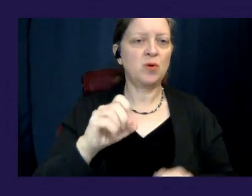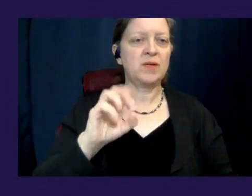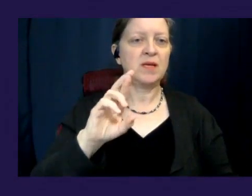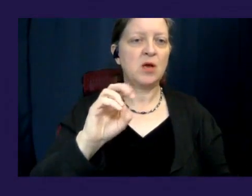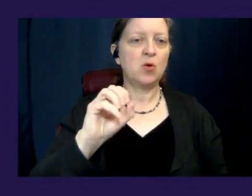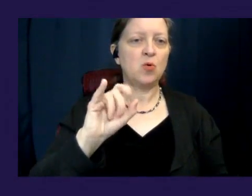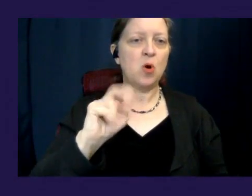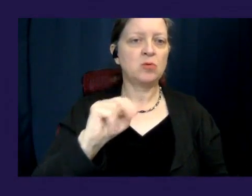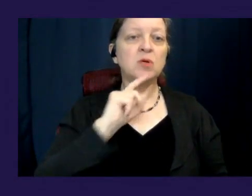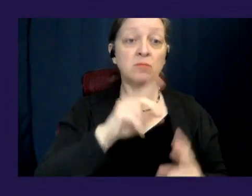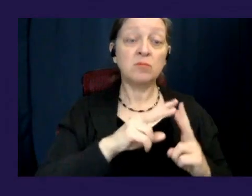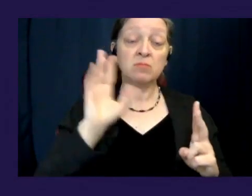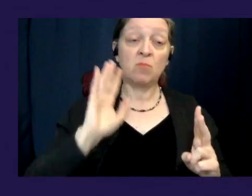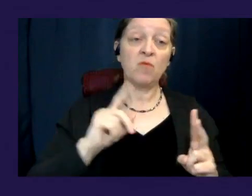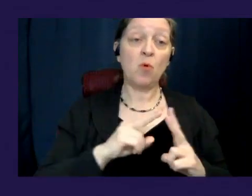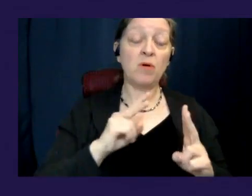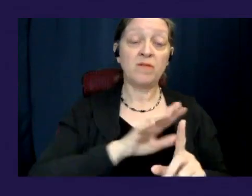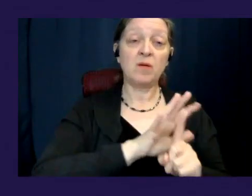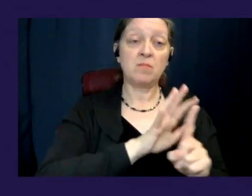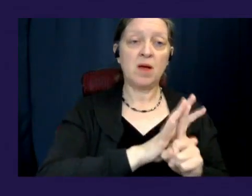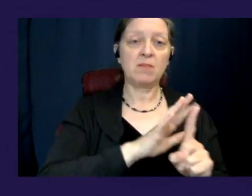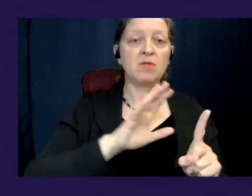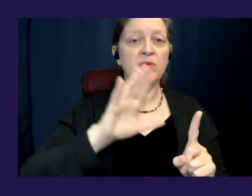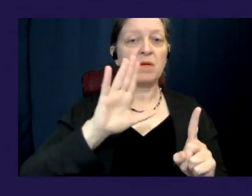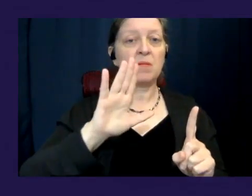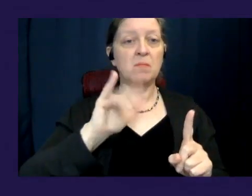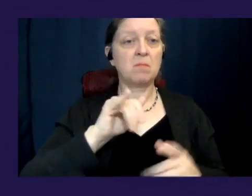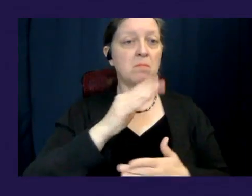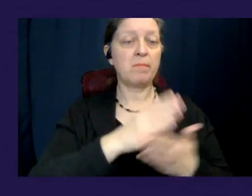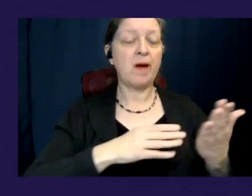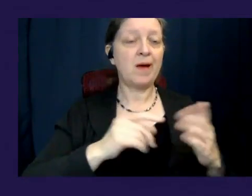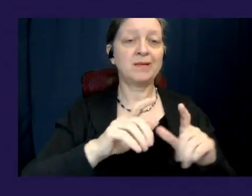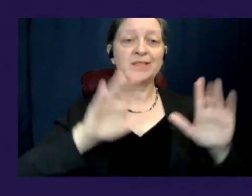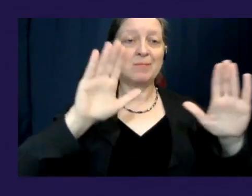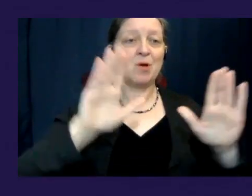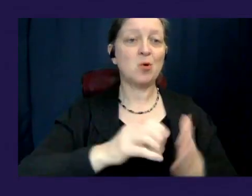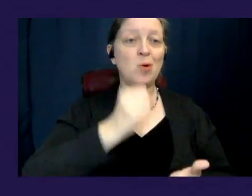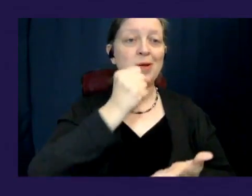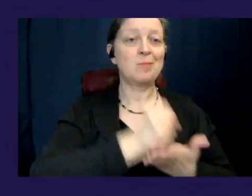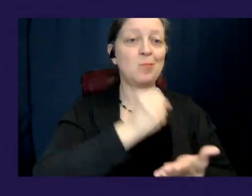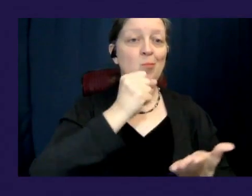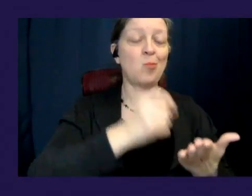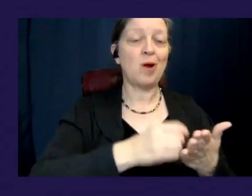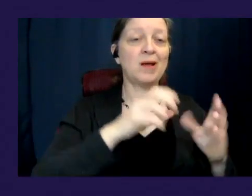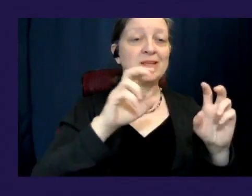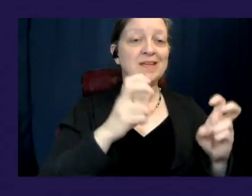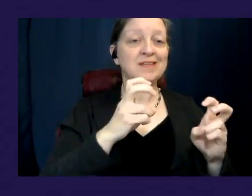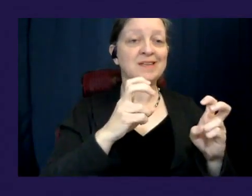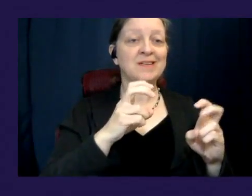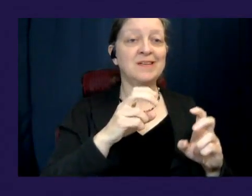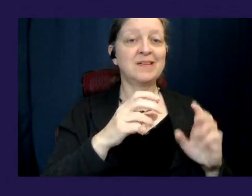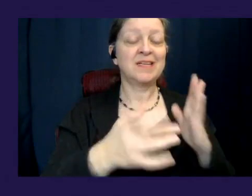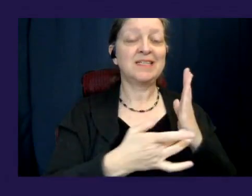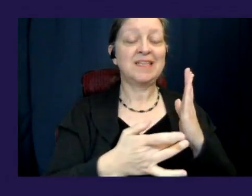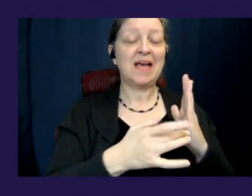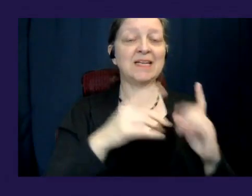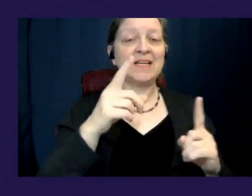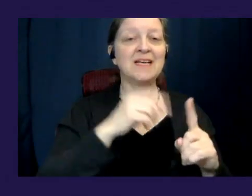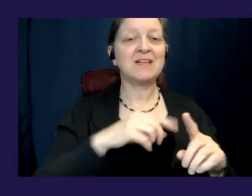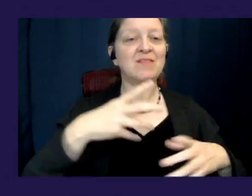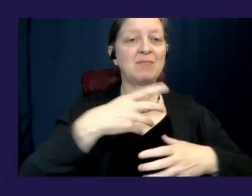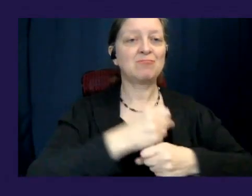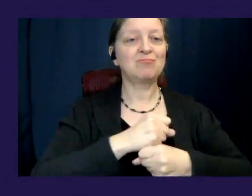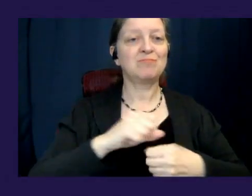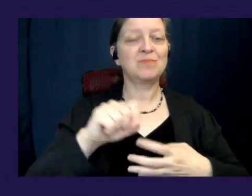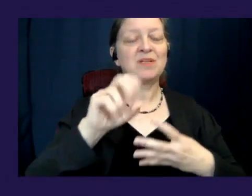some great branding technique, they decided to start giving it an acronym, VAIDS, Vaccine-Acquired Immune Deficiency Syndrome,